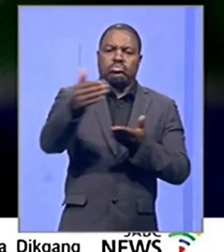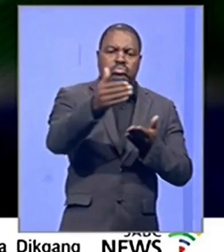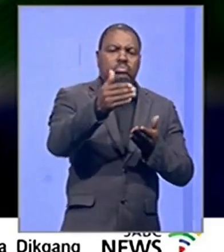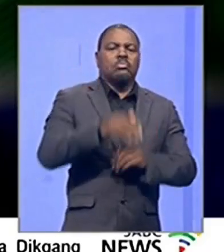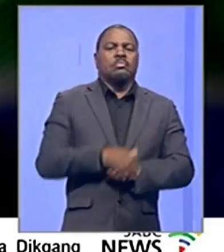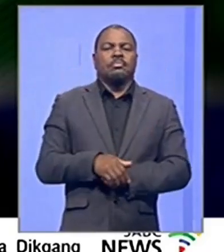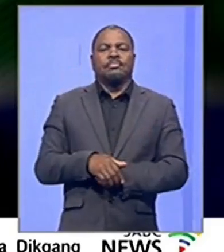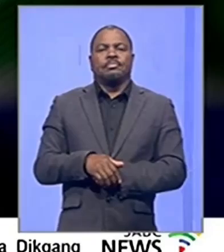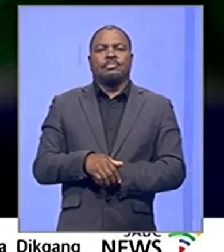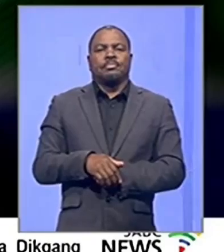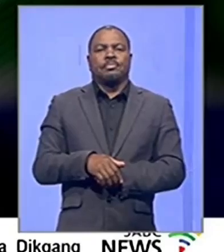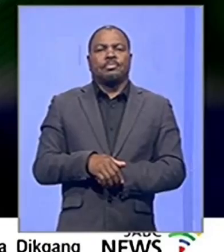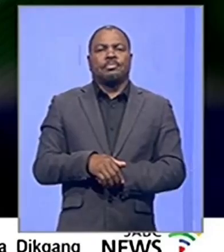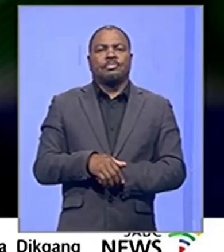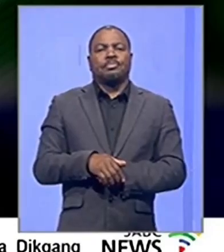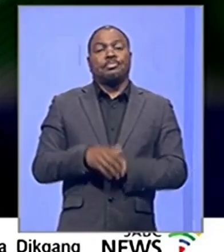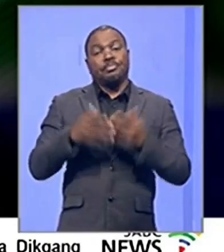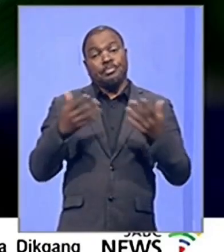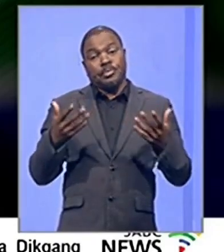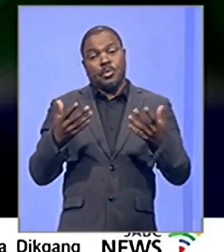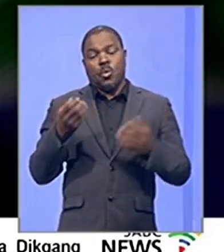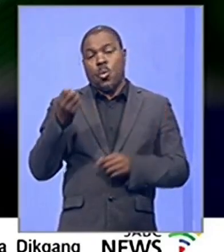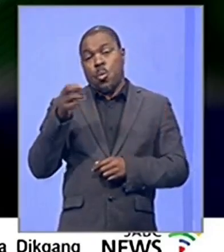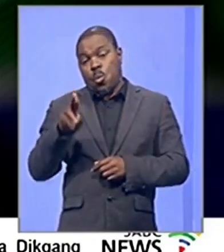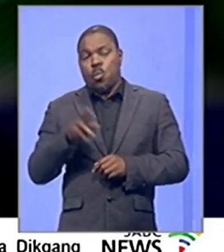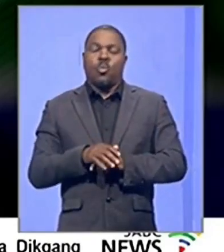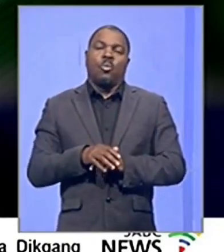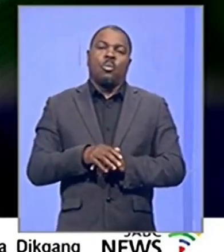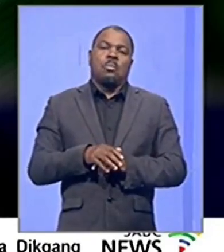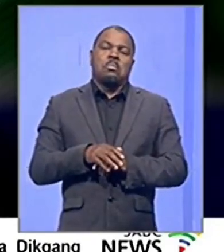morago obe ba kampa ba dira